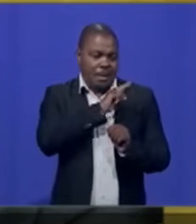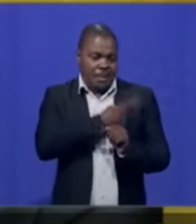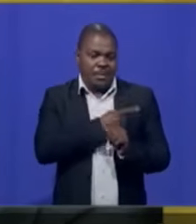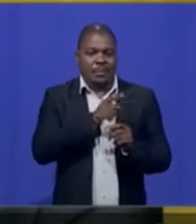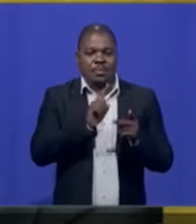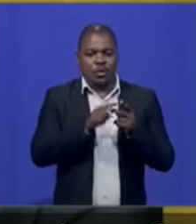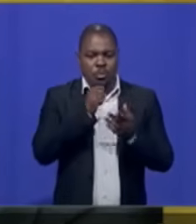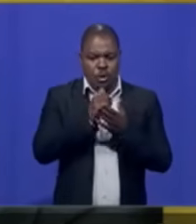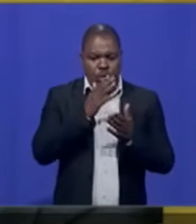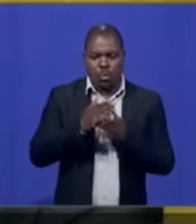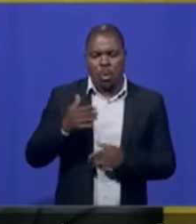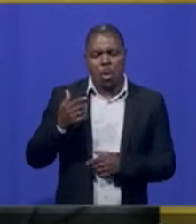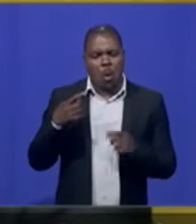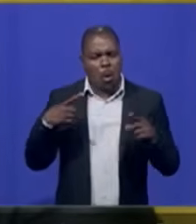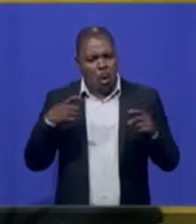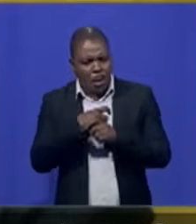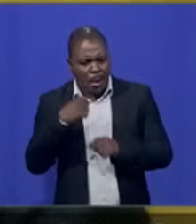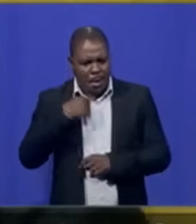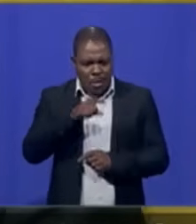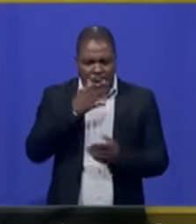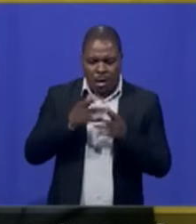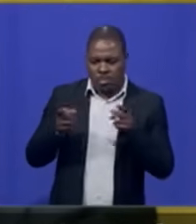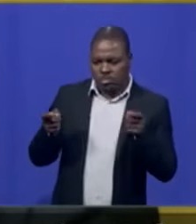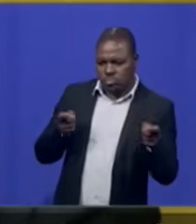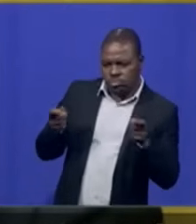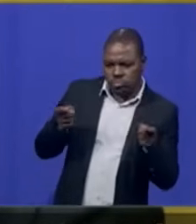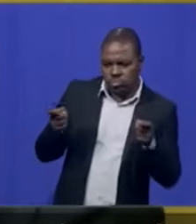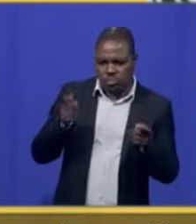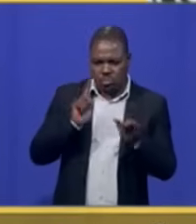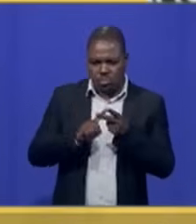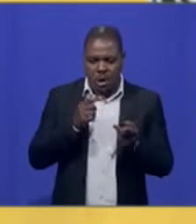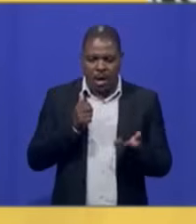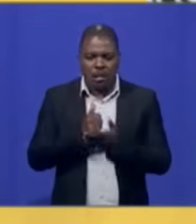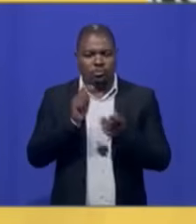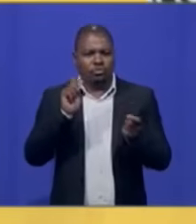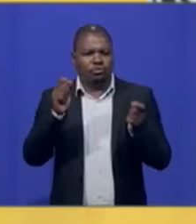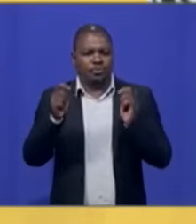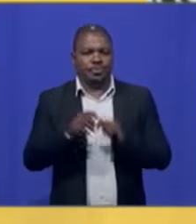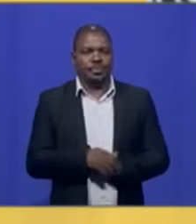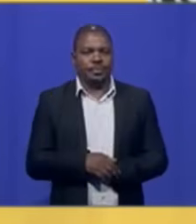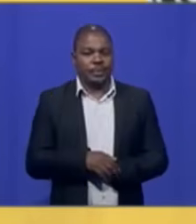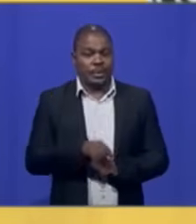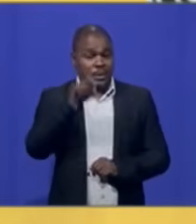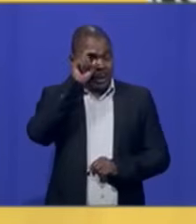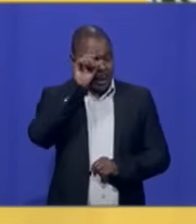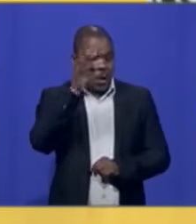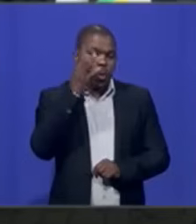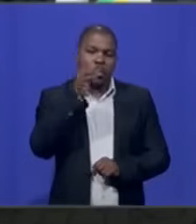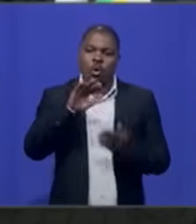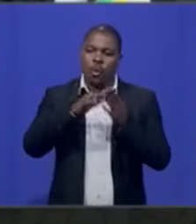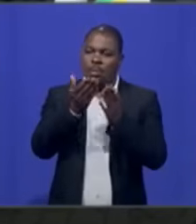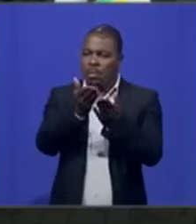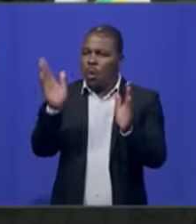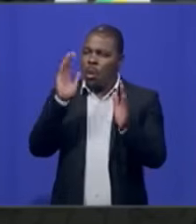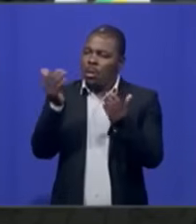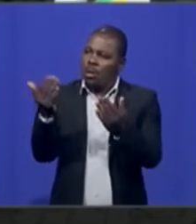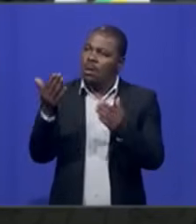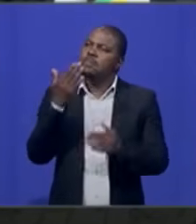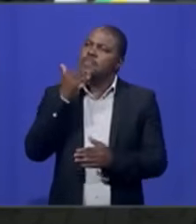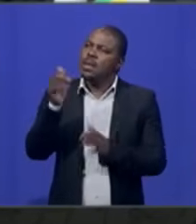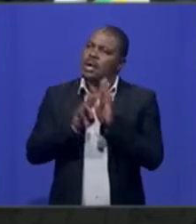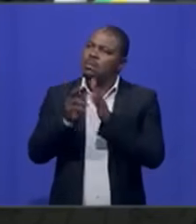complex municipalities and deliver meaningful change. Mbalula o re ba tla mema baahi ho fana ka mabitso a